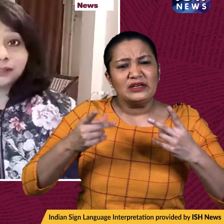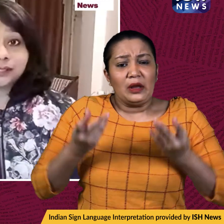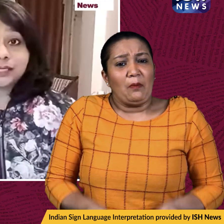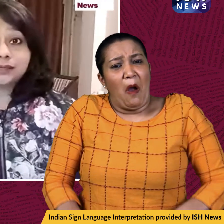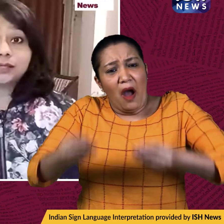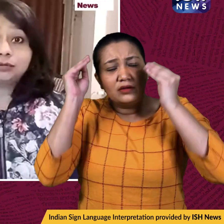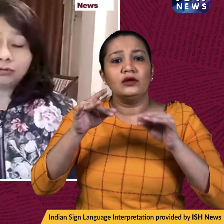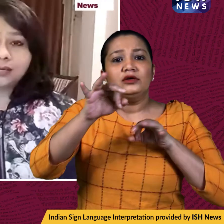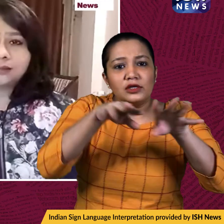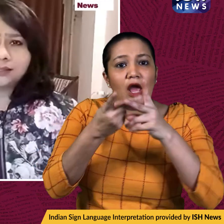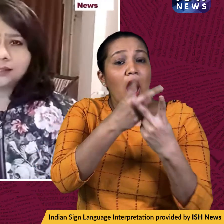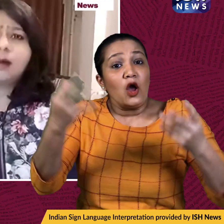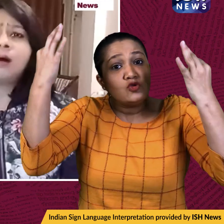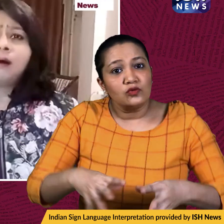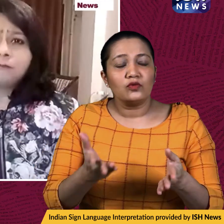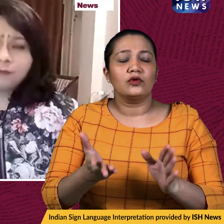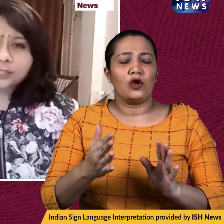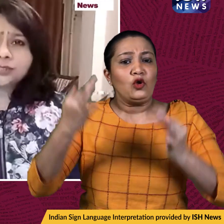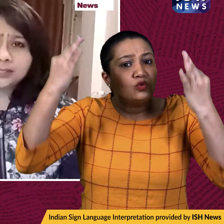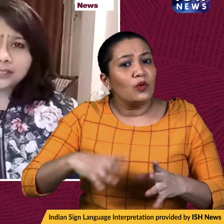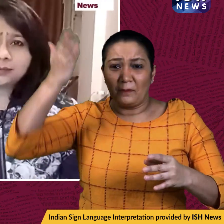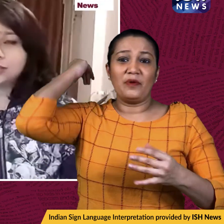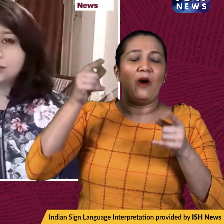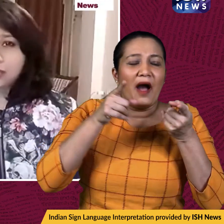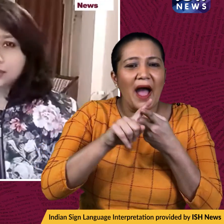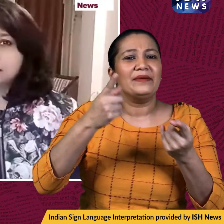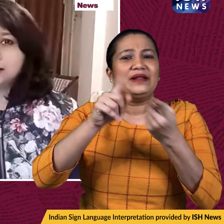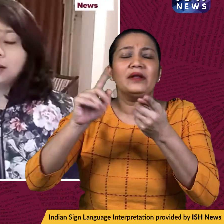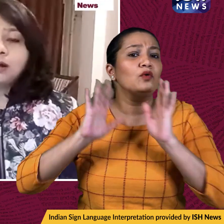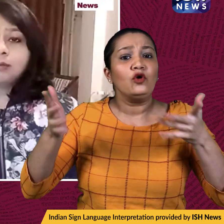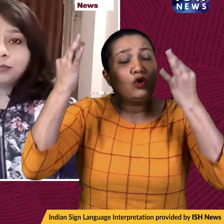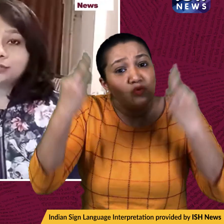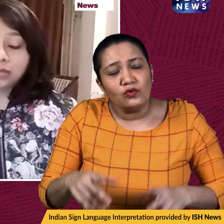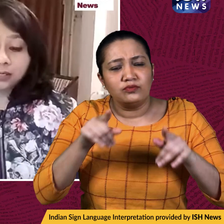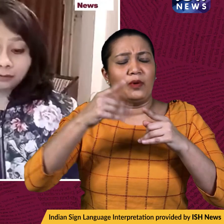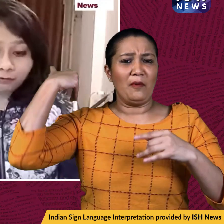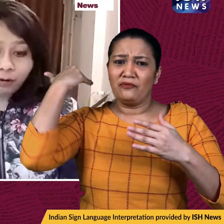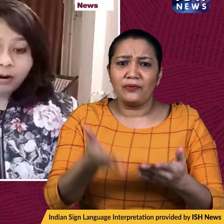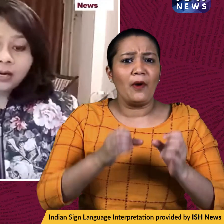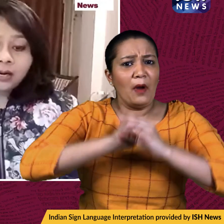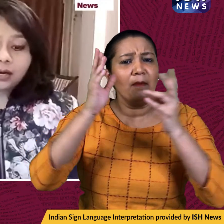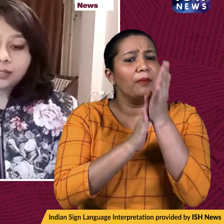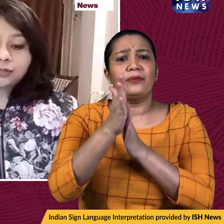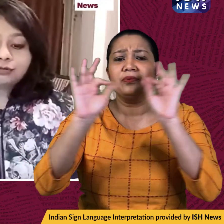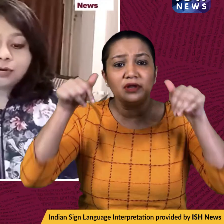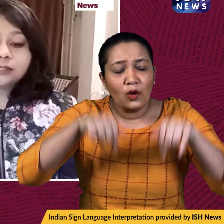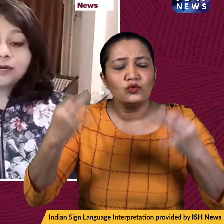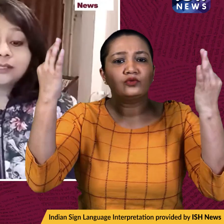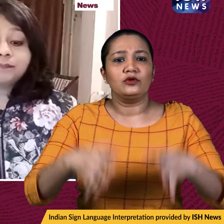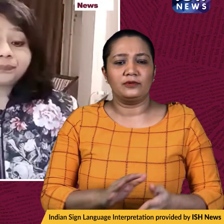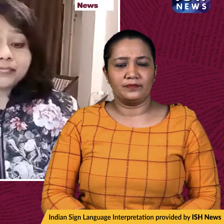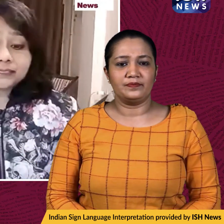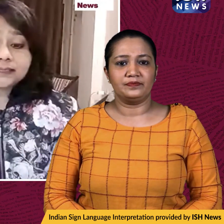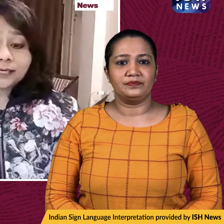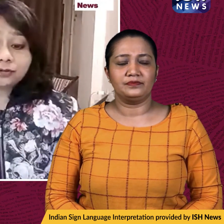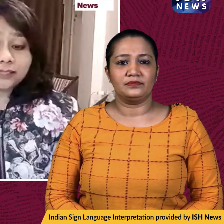other cities in Ukraine, and these are fresh cities which had not seen bombing or shelling before. Russian strikes have